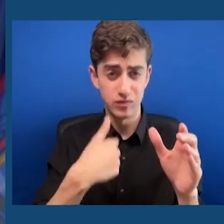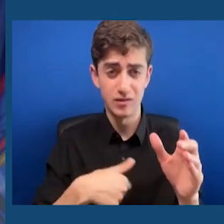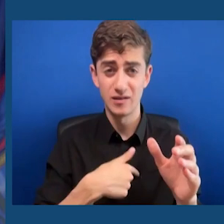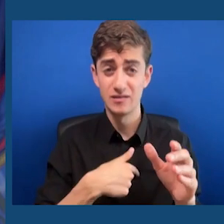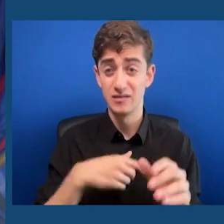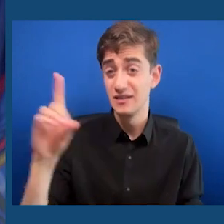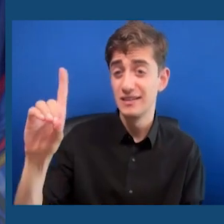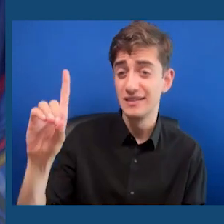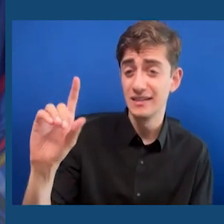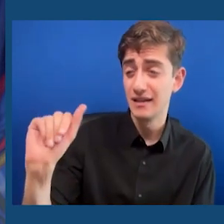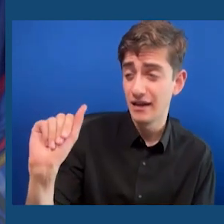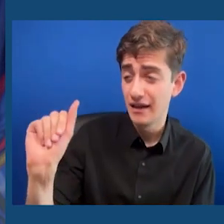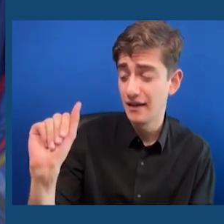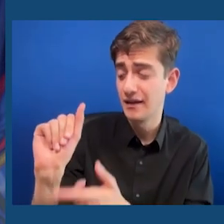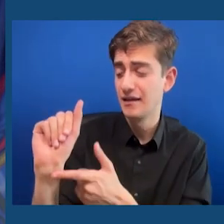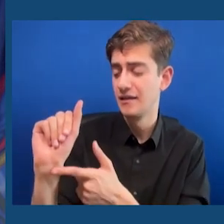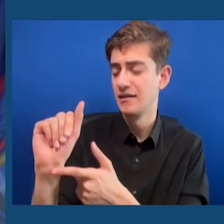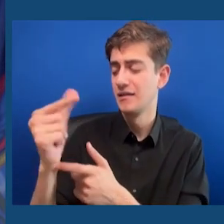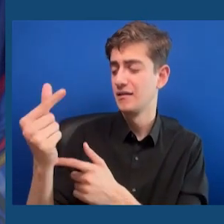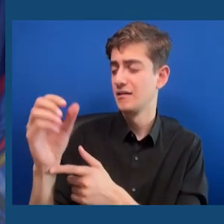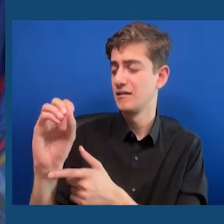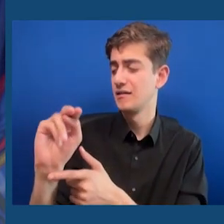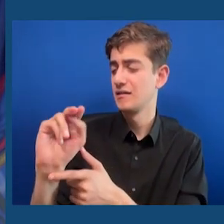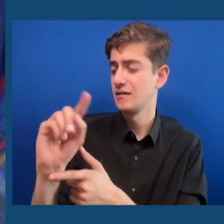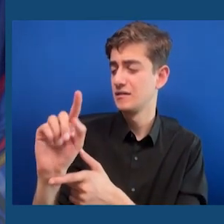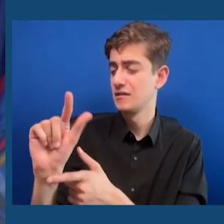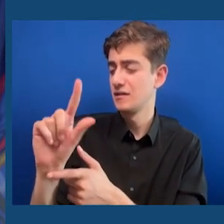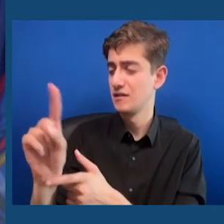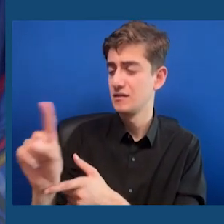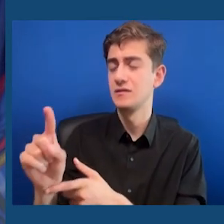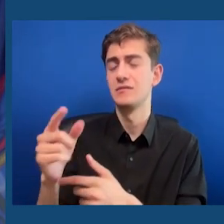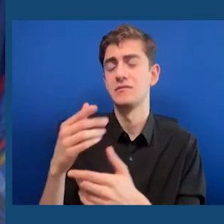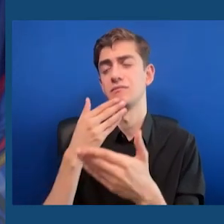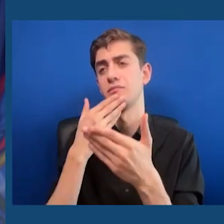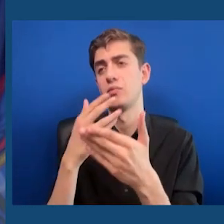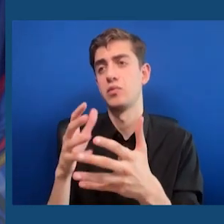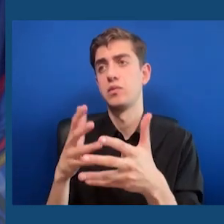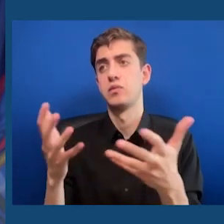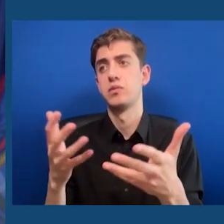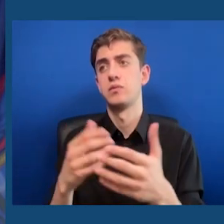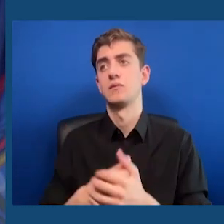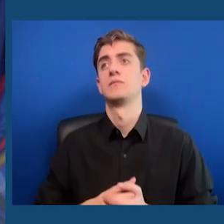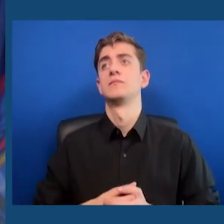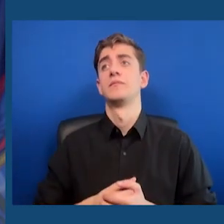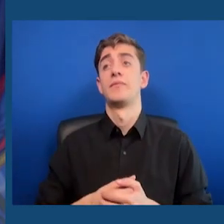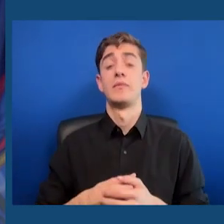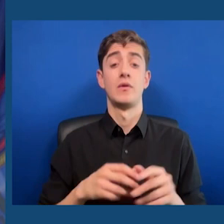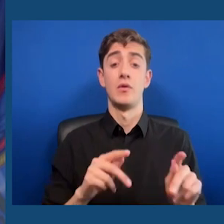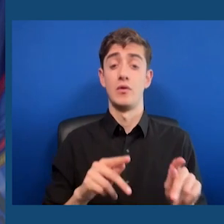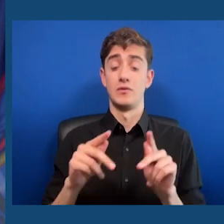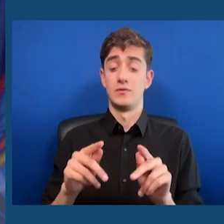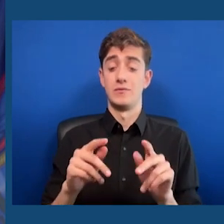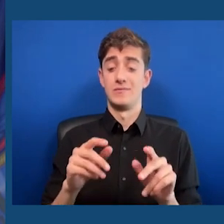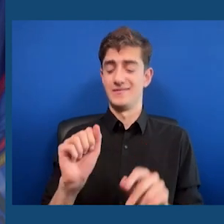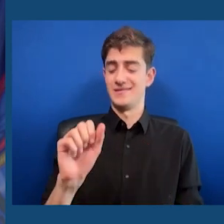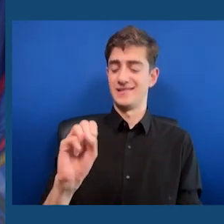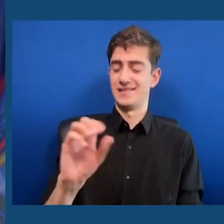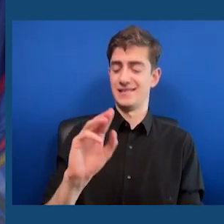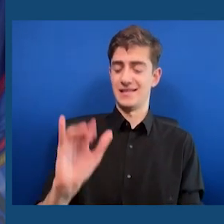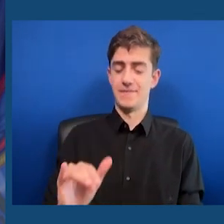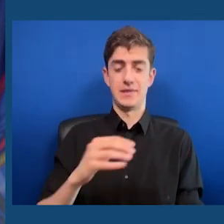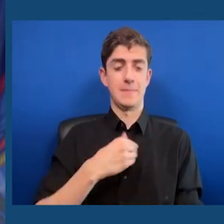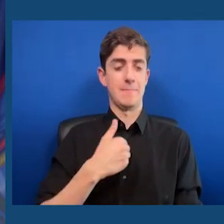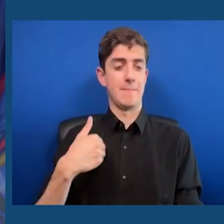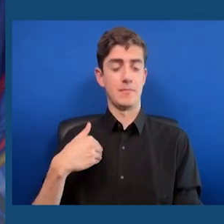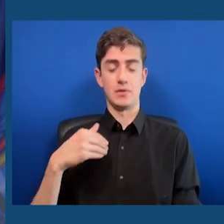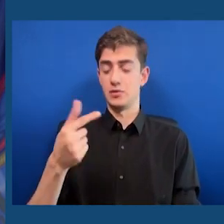good friend District Attorney Eric Gonzalez, thank you so much, sir. Also, Assembly Member George Alvarez. Today, we have a